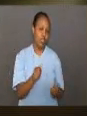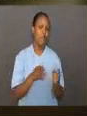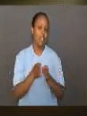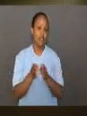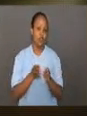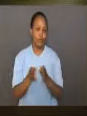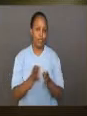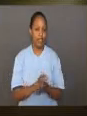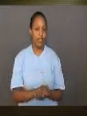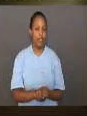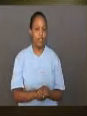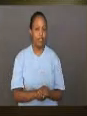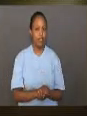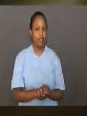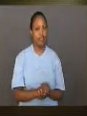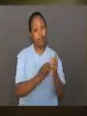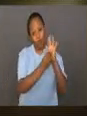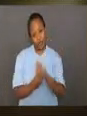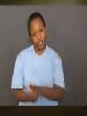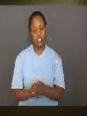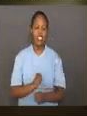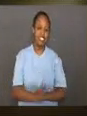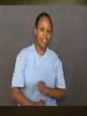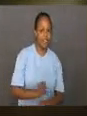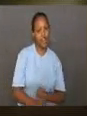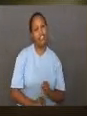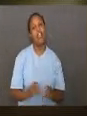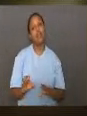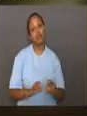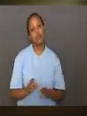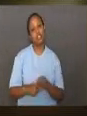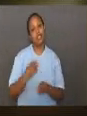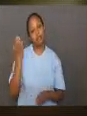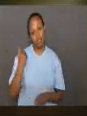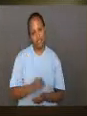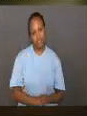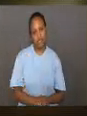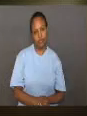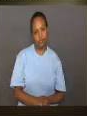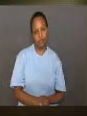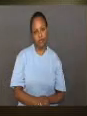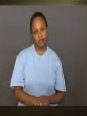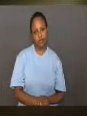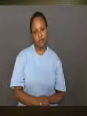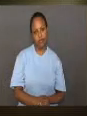satisfied. They had suffered oppression in various forms for too